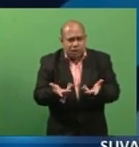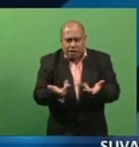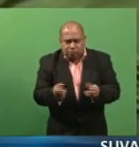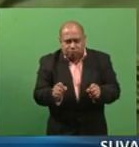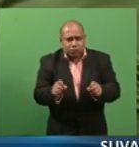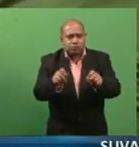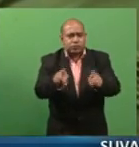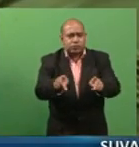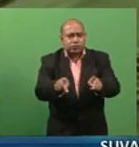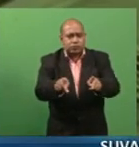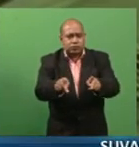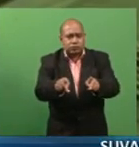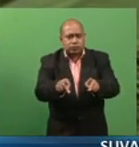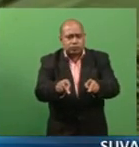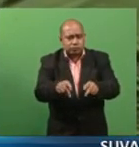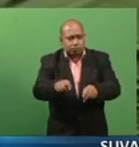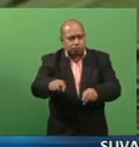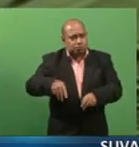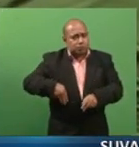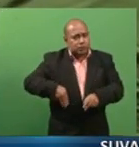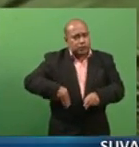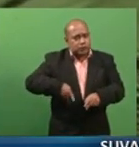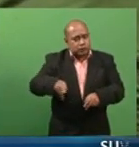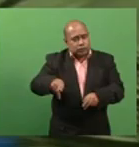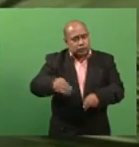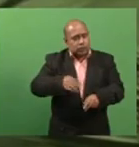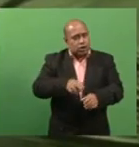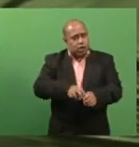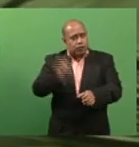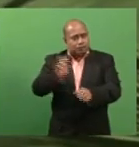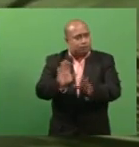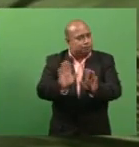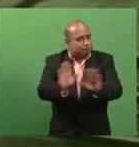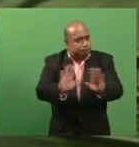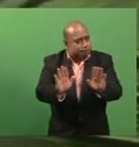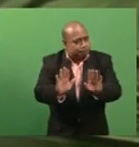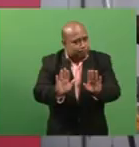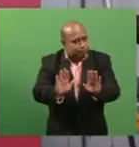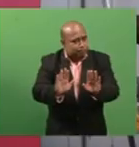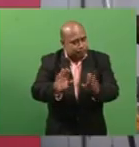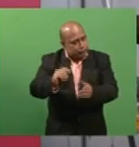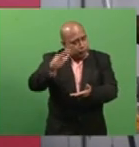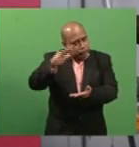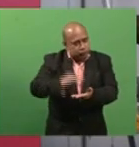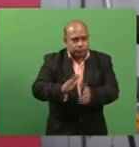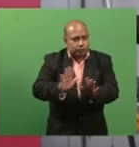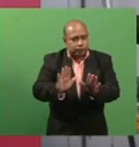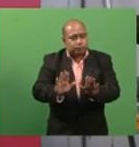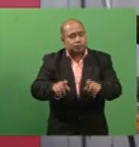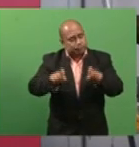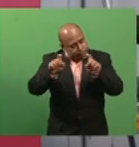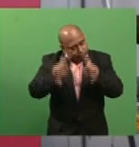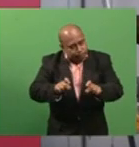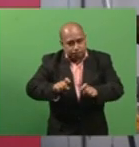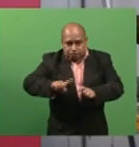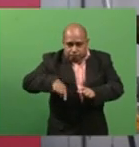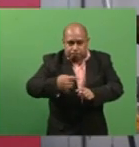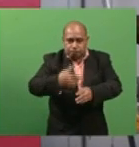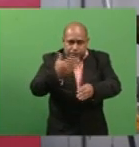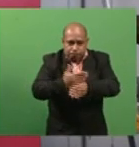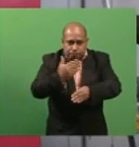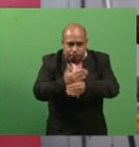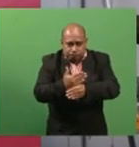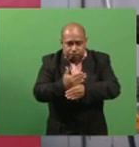of staff has been laid off or declared redundant and for now remain employed. Some people have agreed